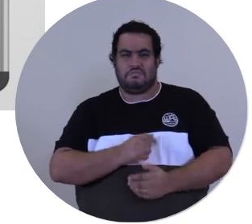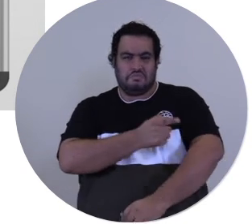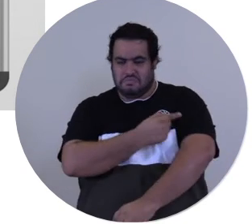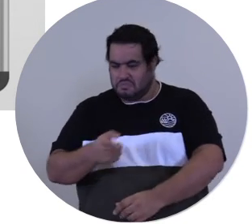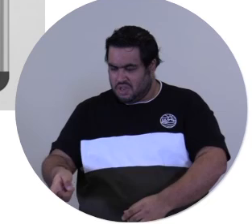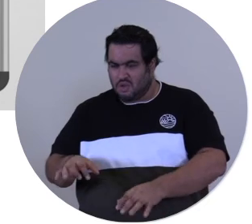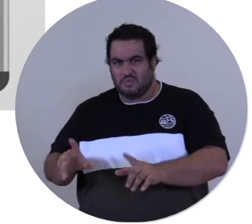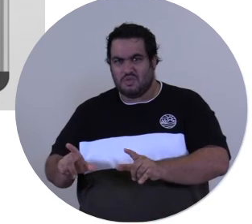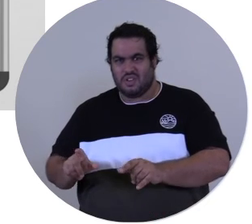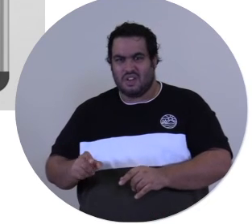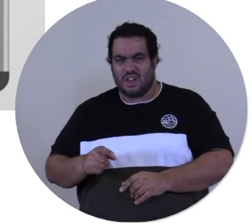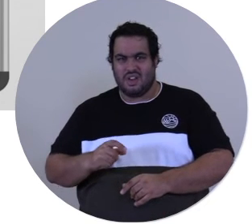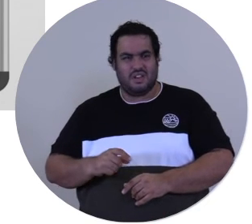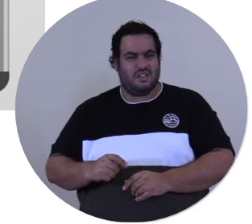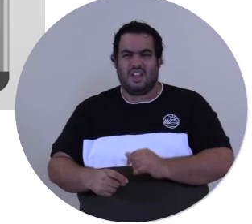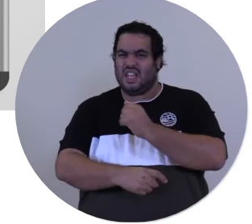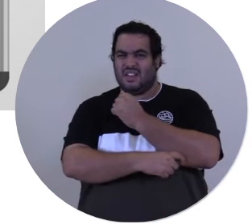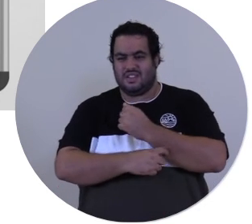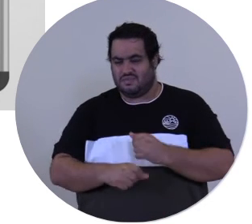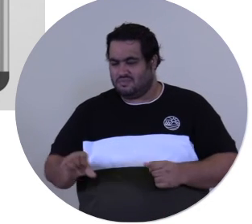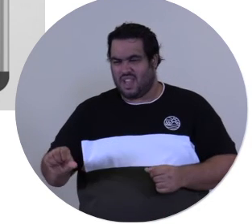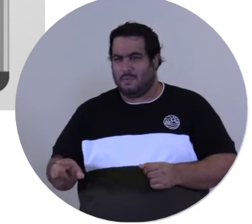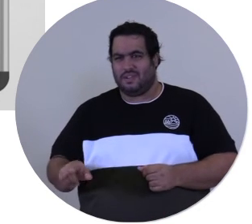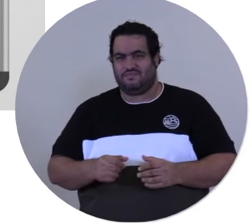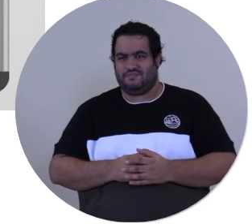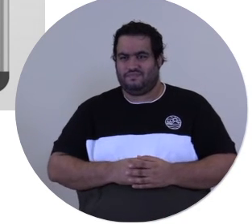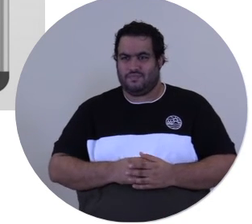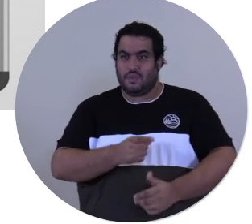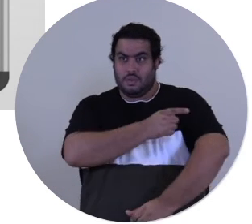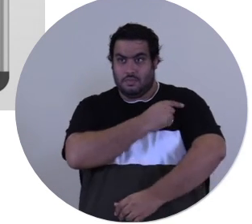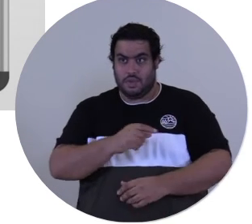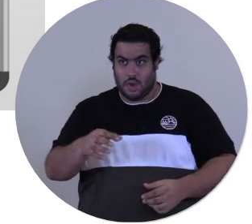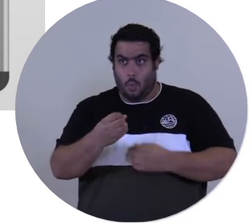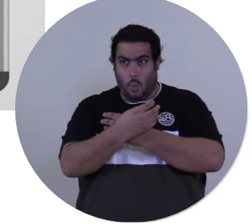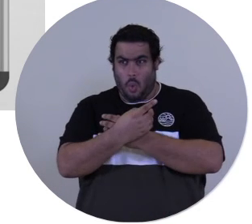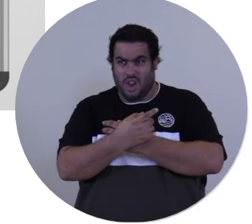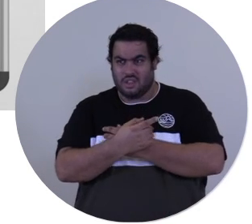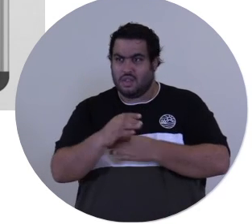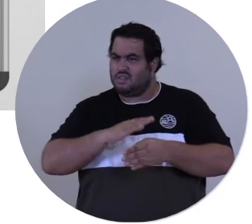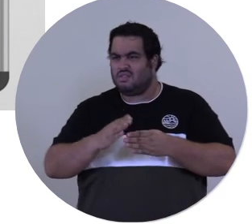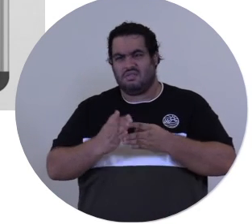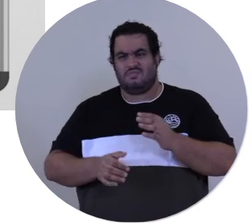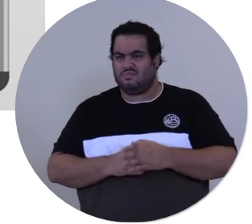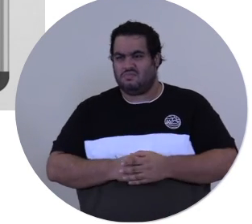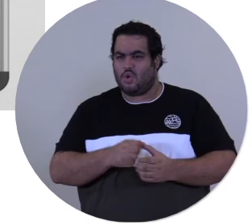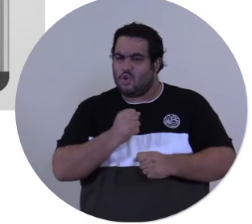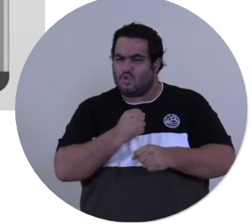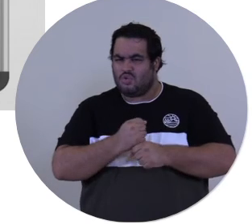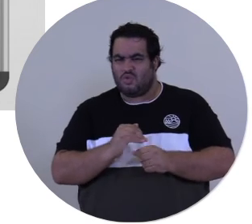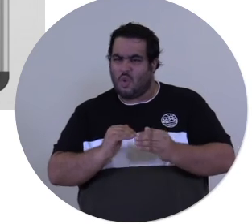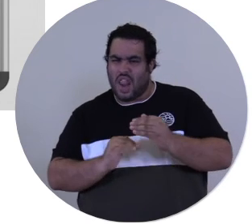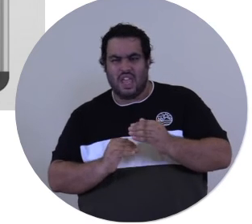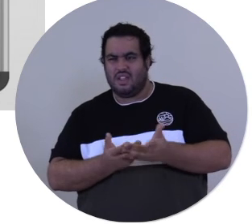usual. Here are examples. The student is not competent. His work is always